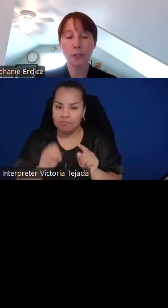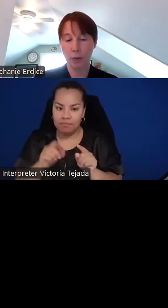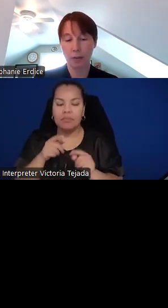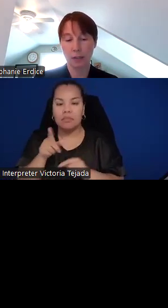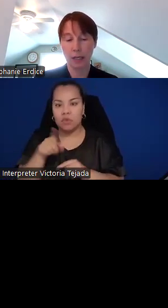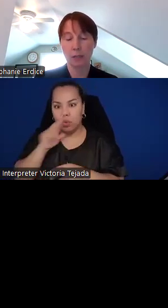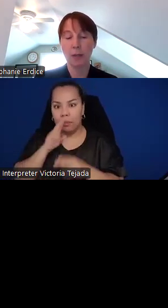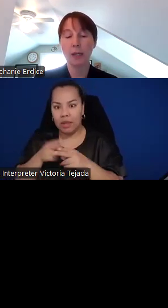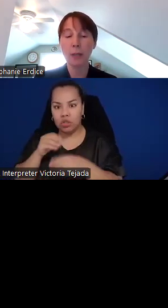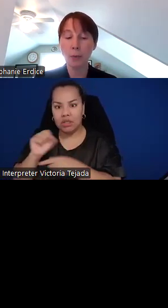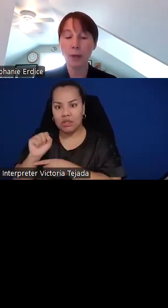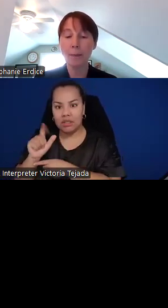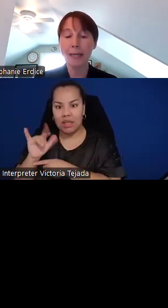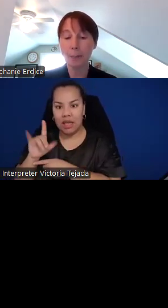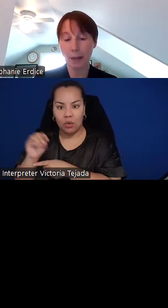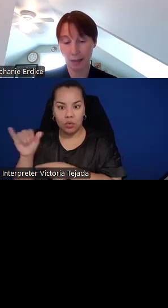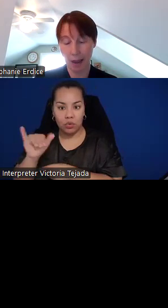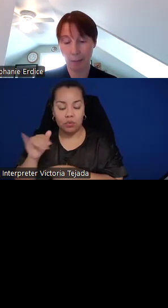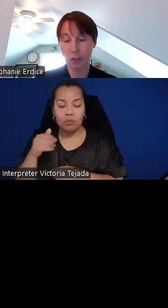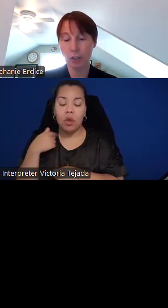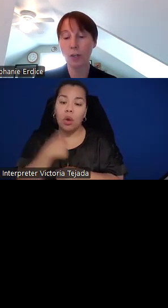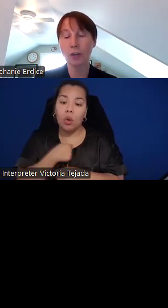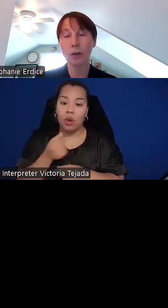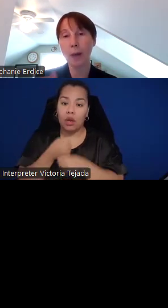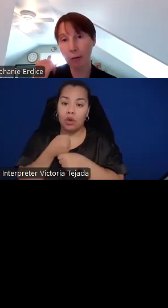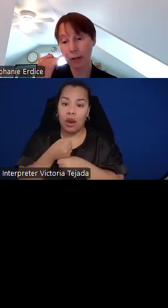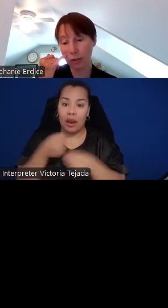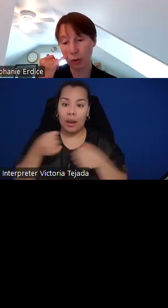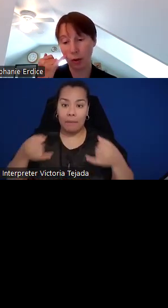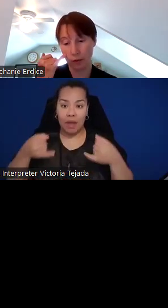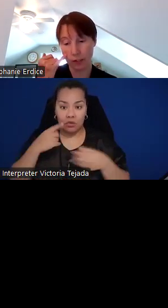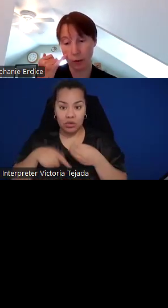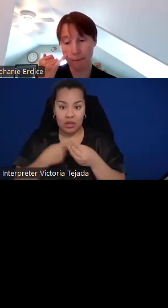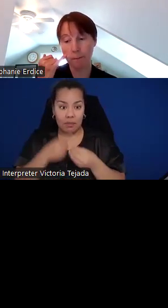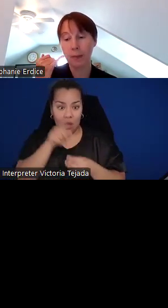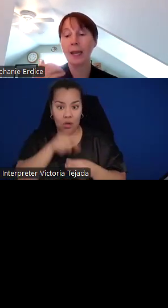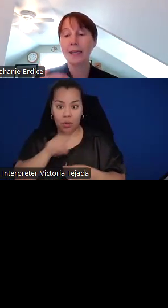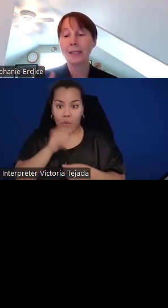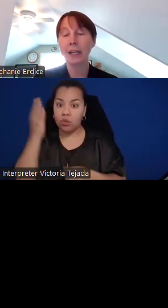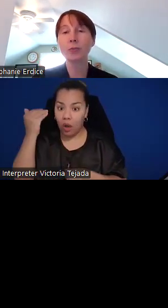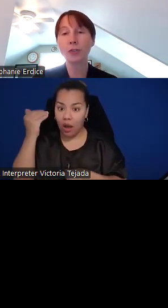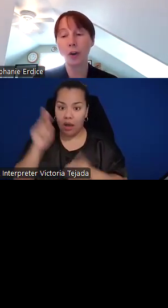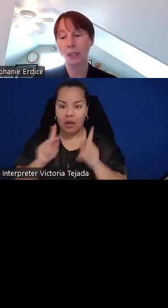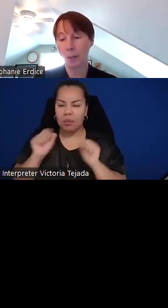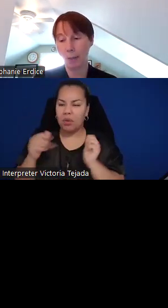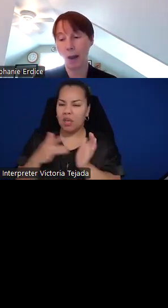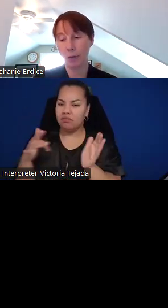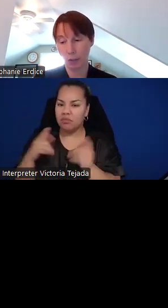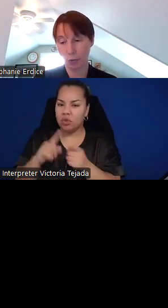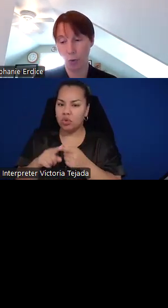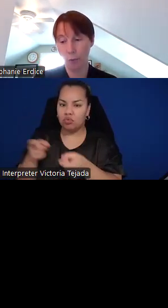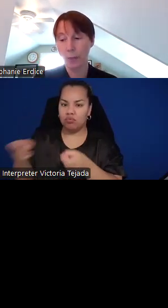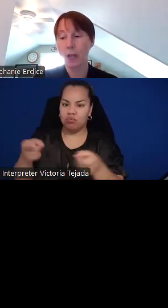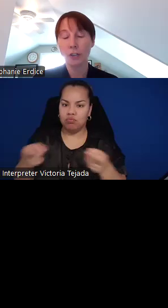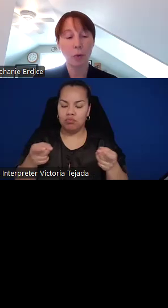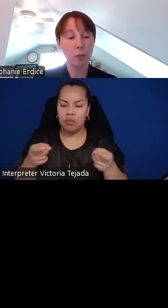create boundaries around these things because people can manipulate them to exert power and control over someone. Sexual assault is about power